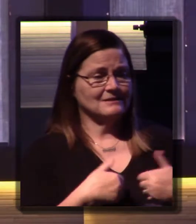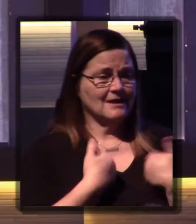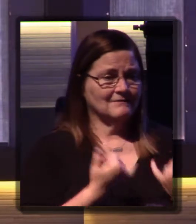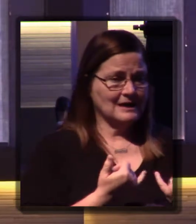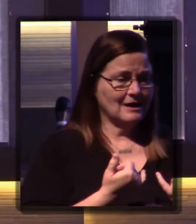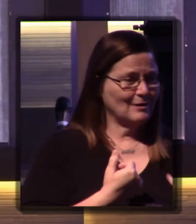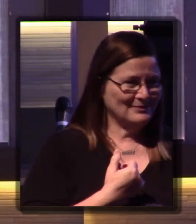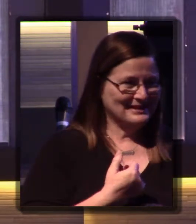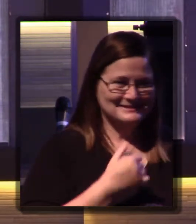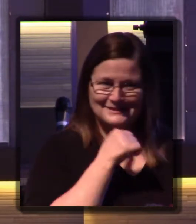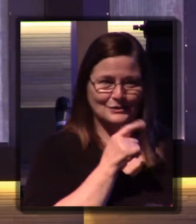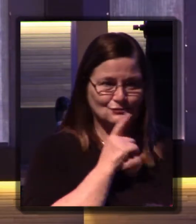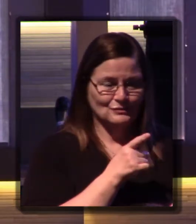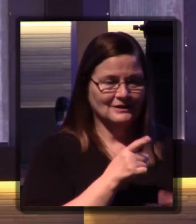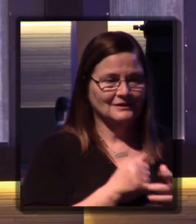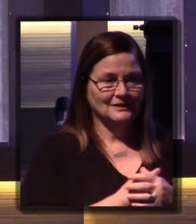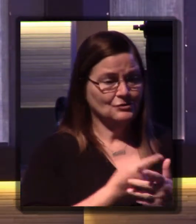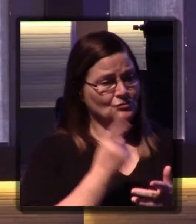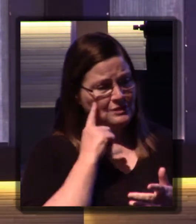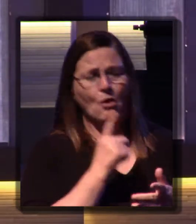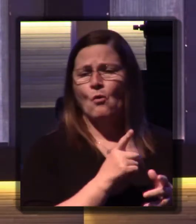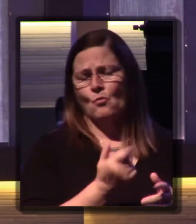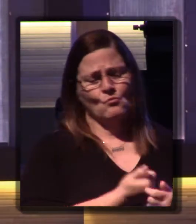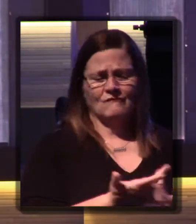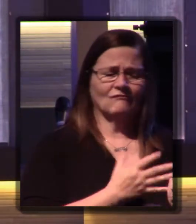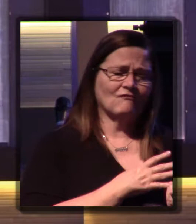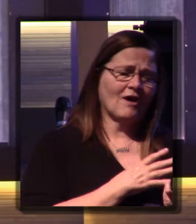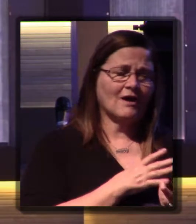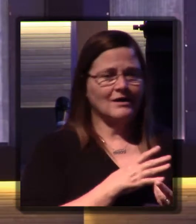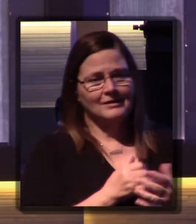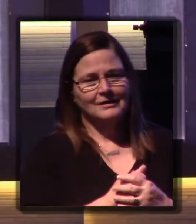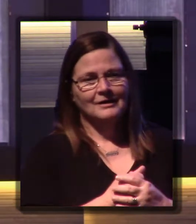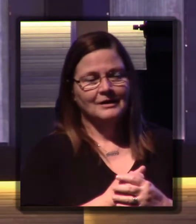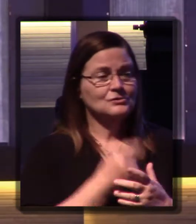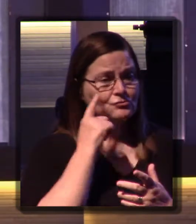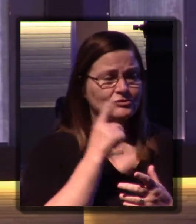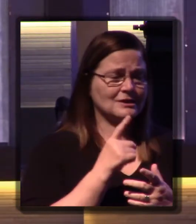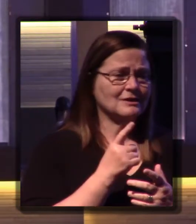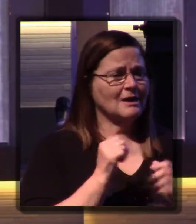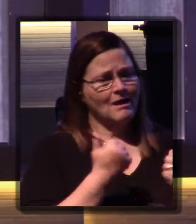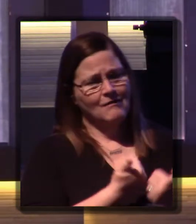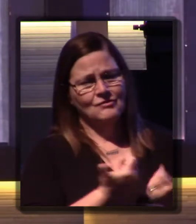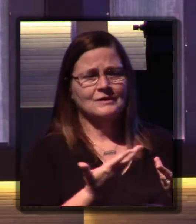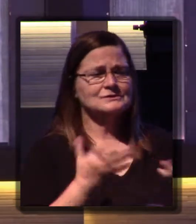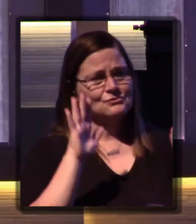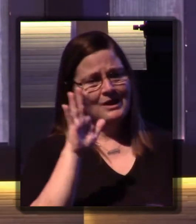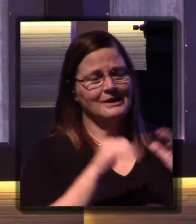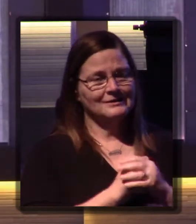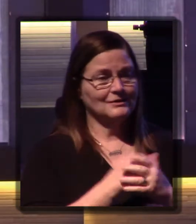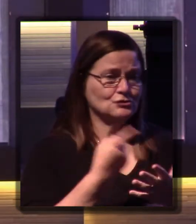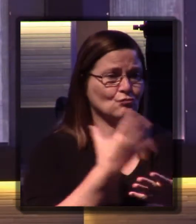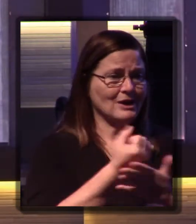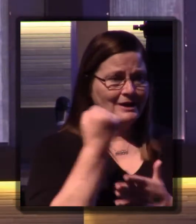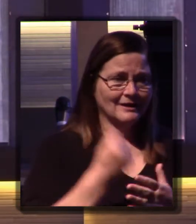and it is an illusion, a complete illusion. You think things are fine. You think the way things are going is great and that you're